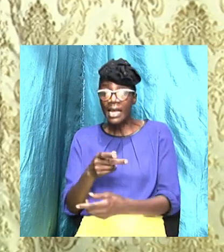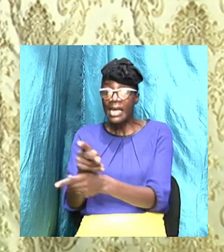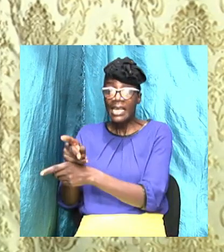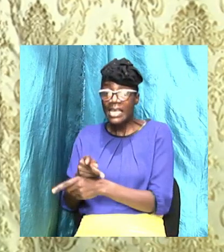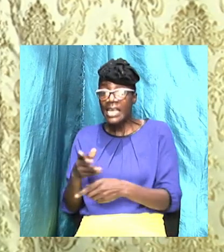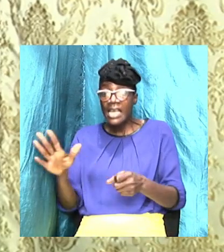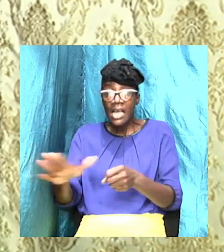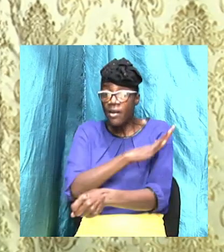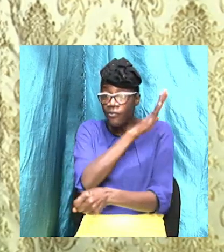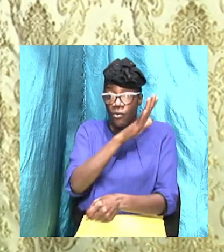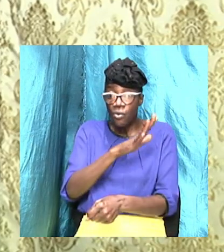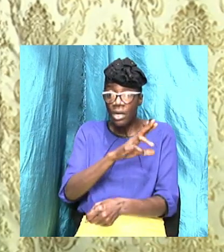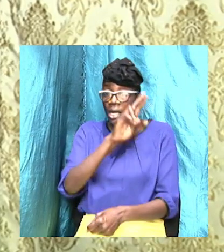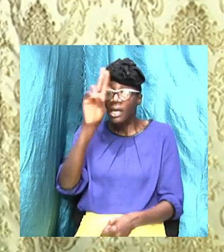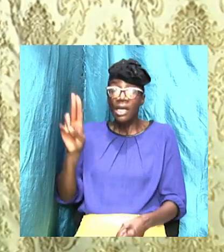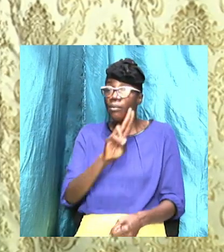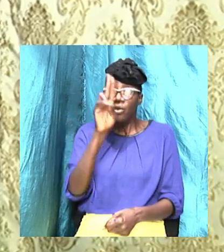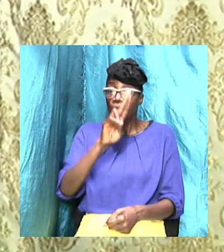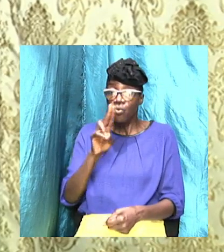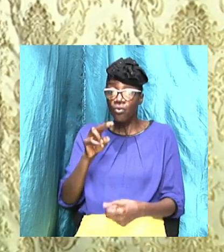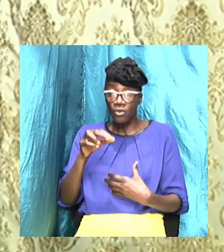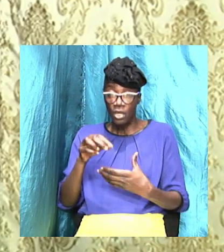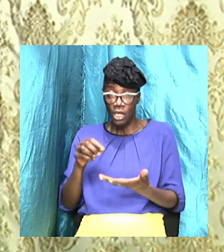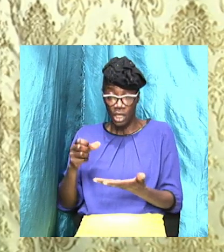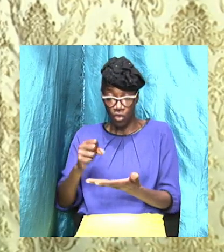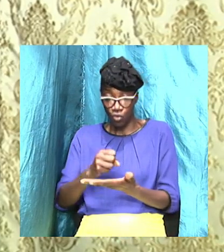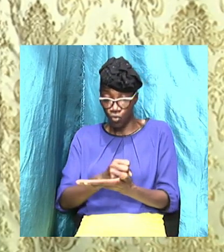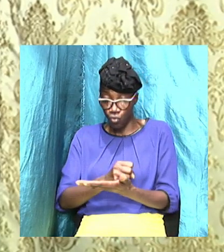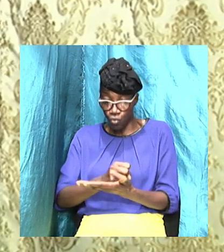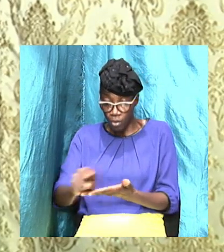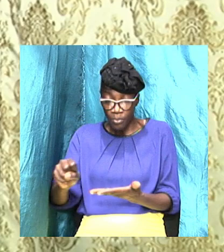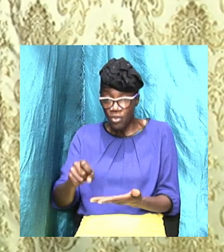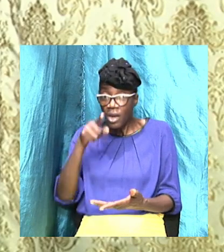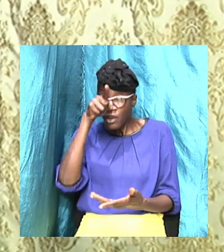the scriptures on you and twist you up.